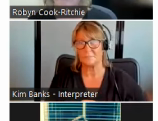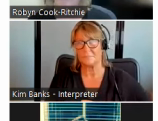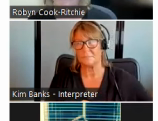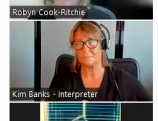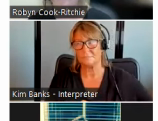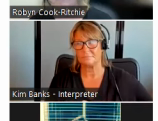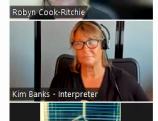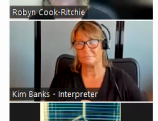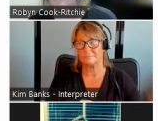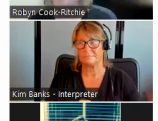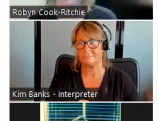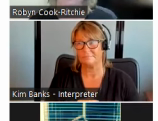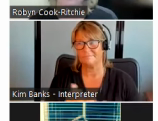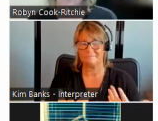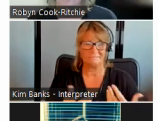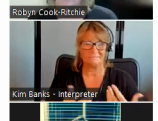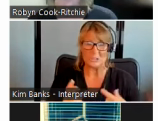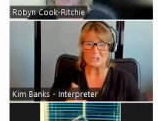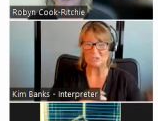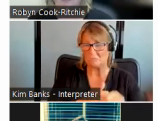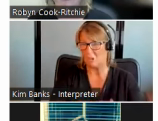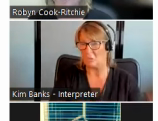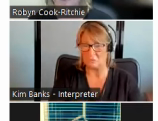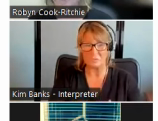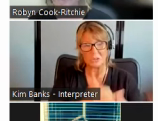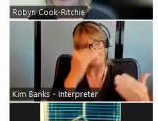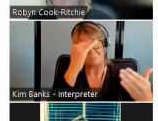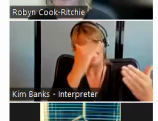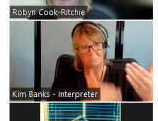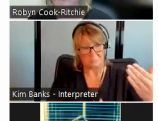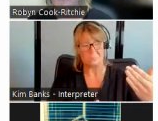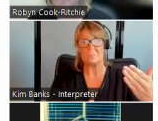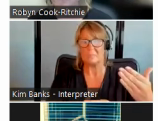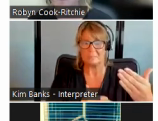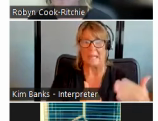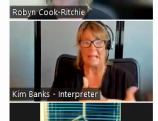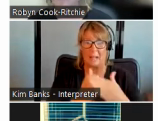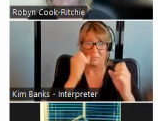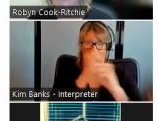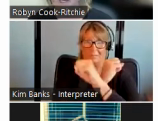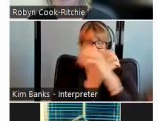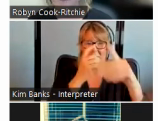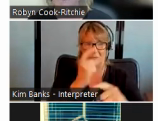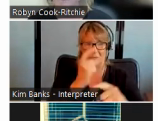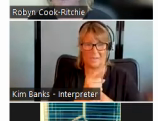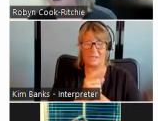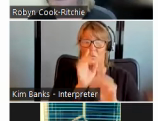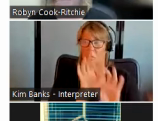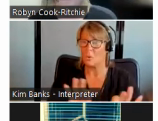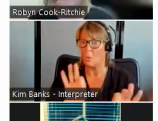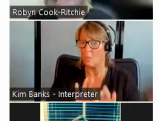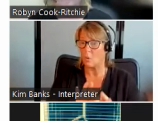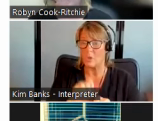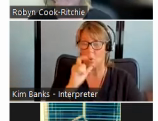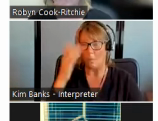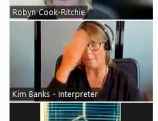mate or desk thing that you can use that just makes sure that you don't miss a step and that you end up